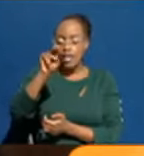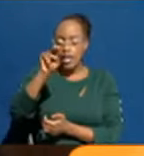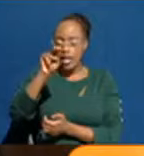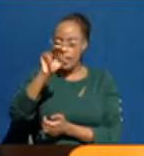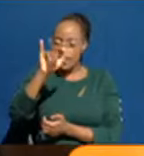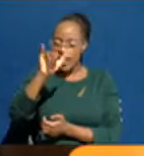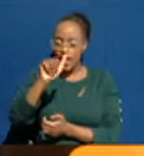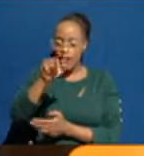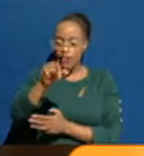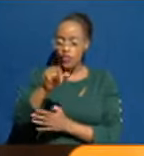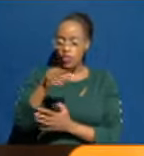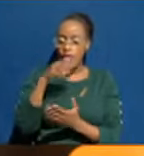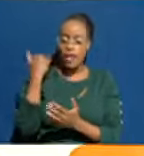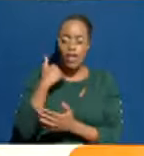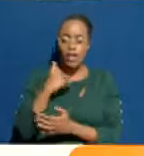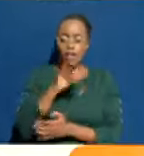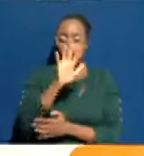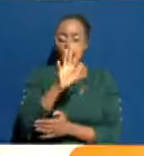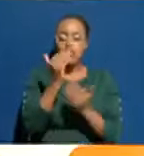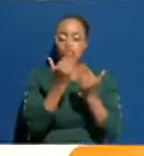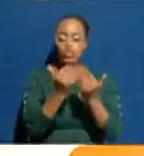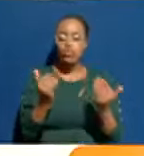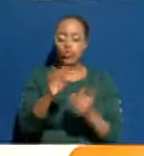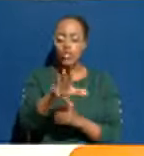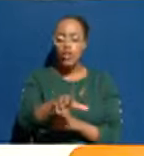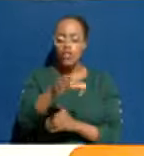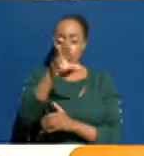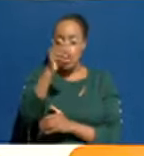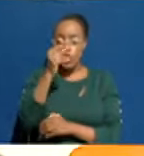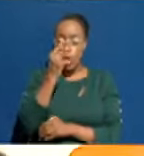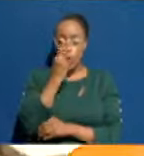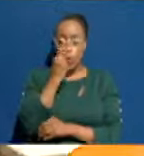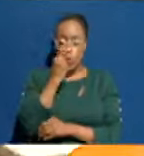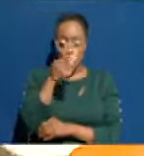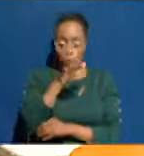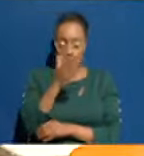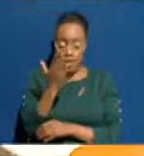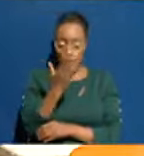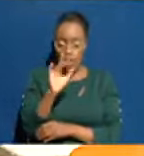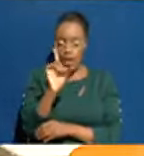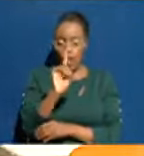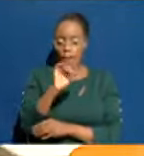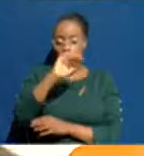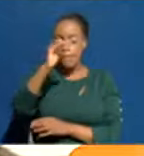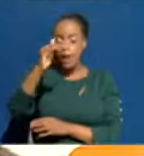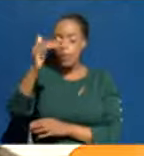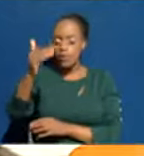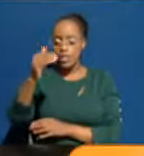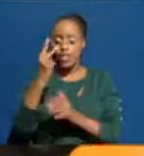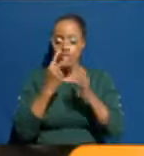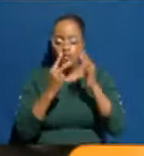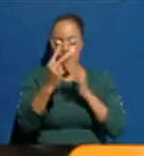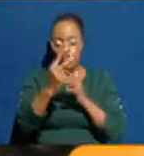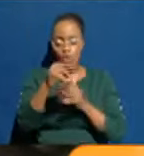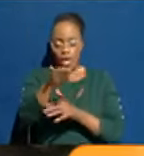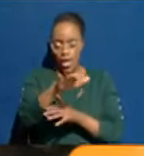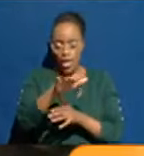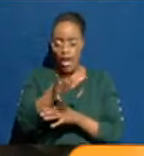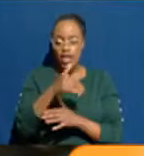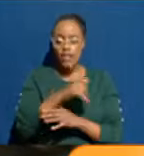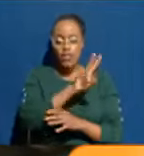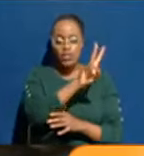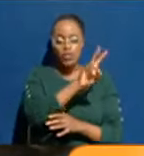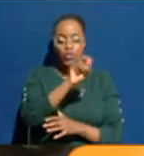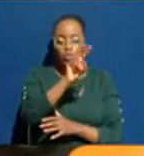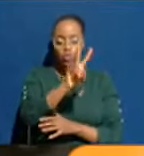of crime, where 5 minors were found at a residential in Nairobi's Mountain View Estate between 2002